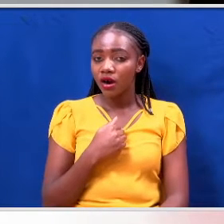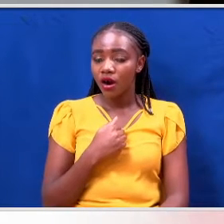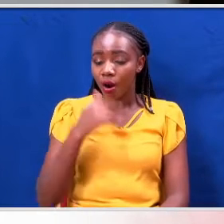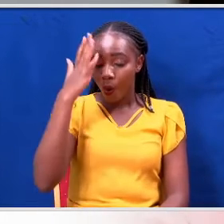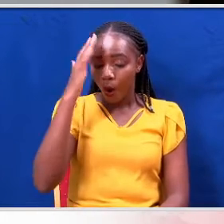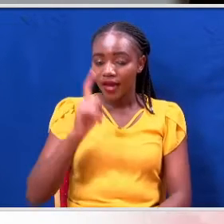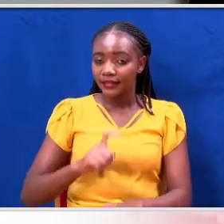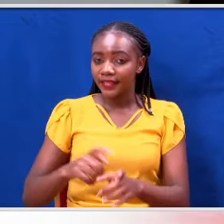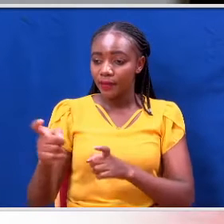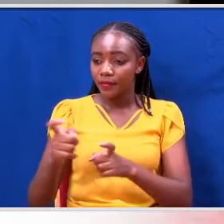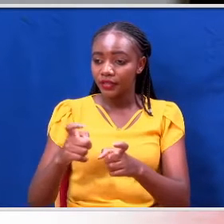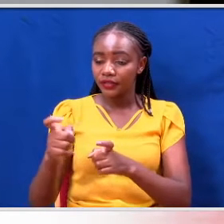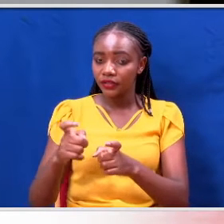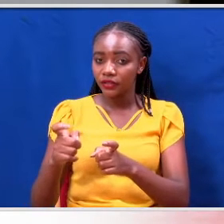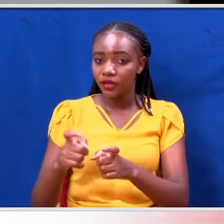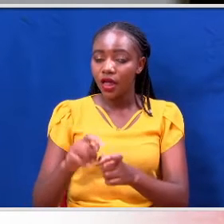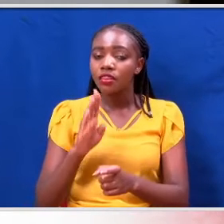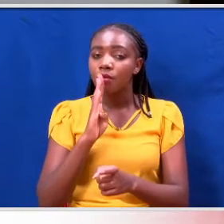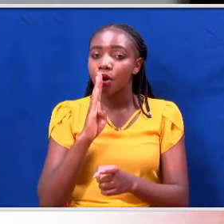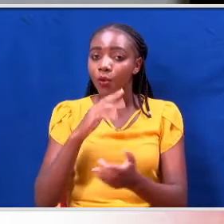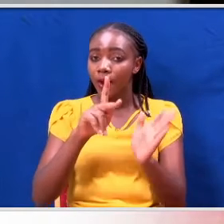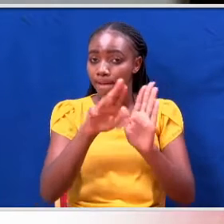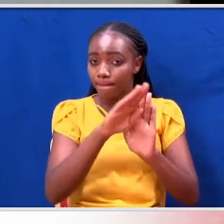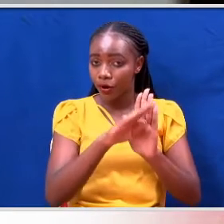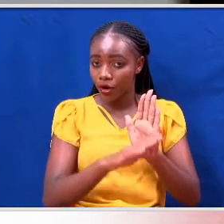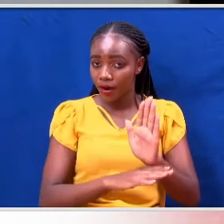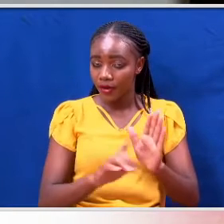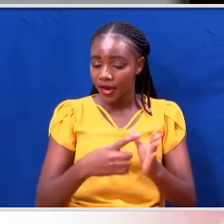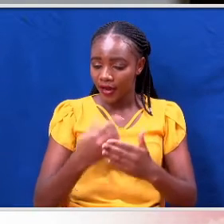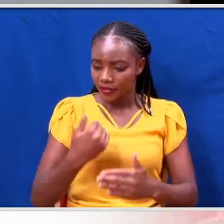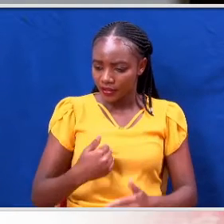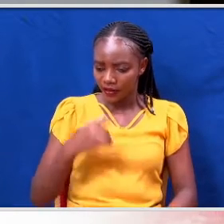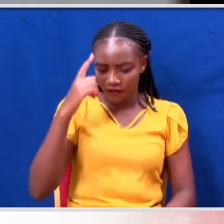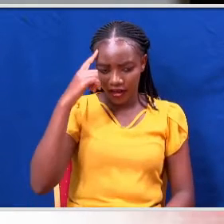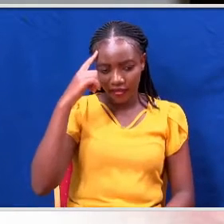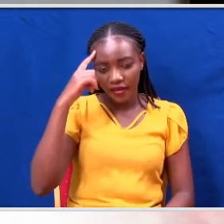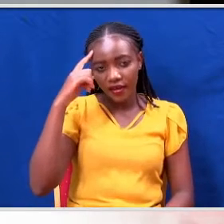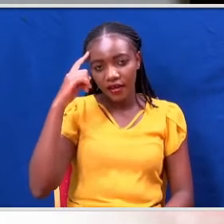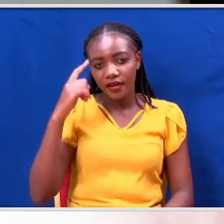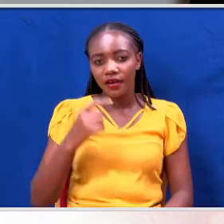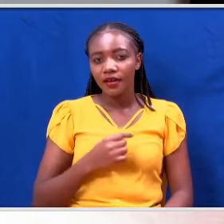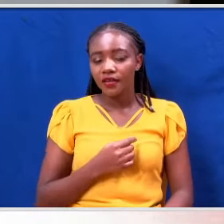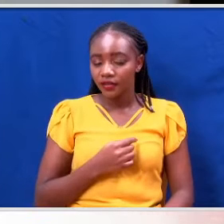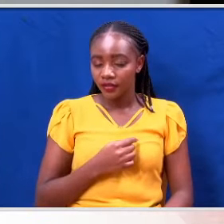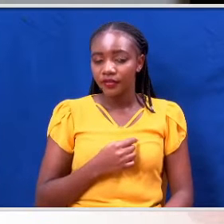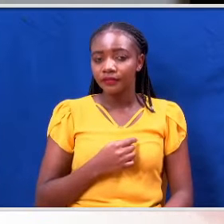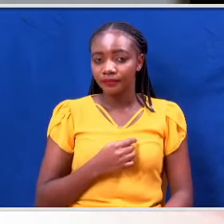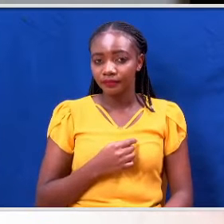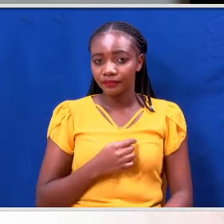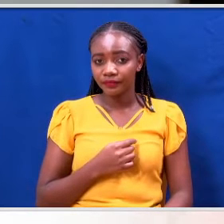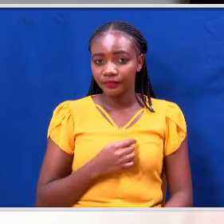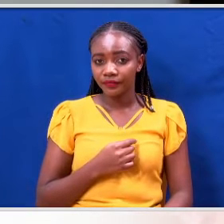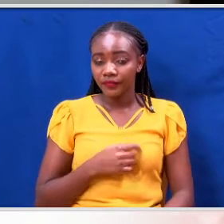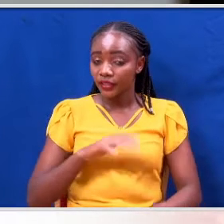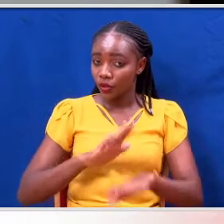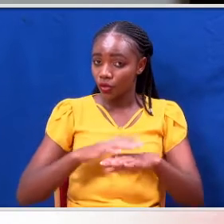running the domestic borrowing program. And that, I think, has been, as I said last time, has been a major